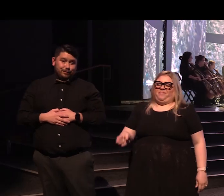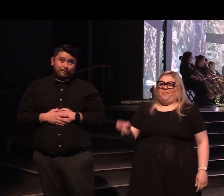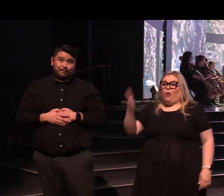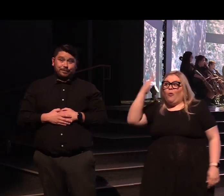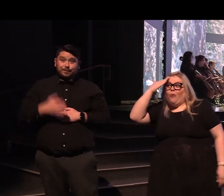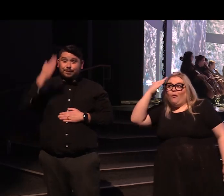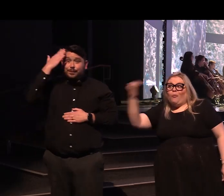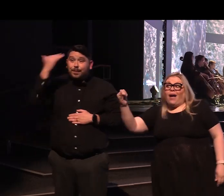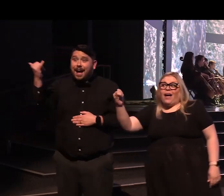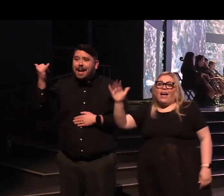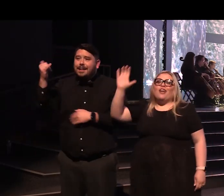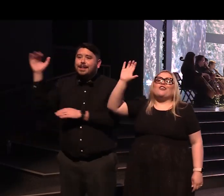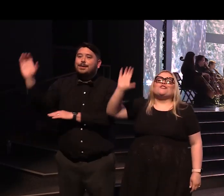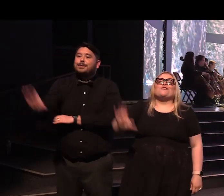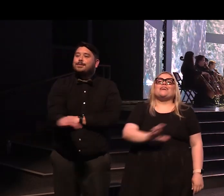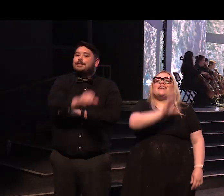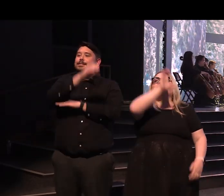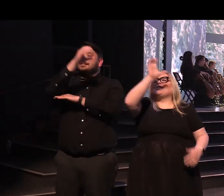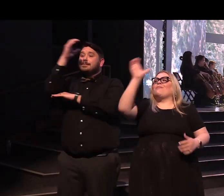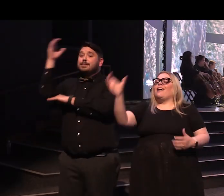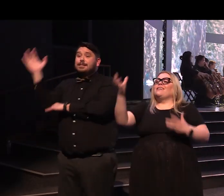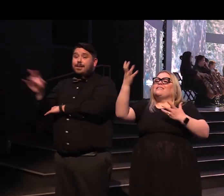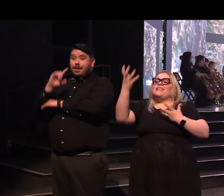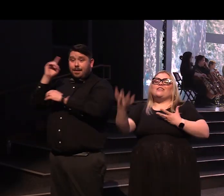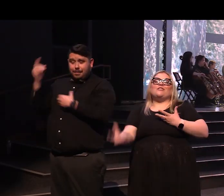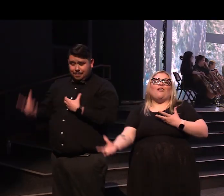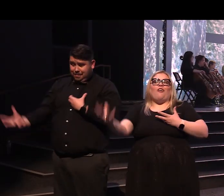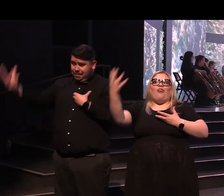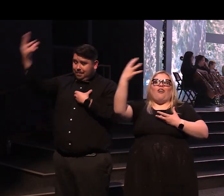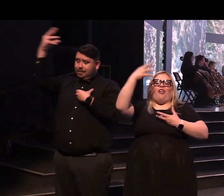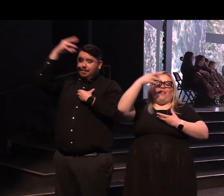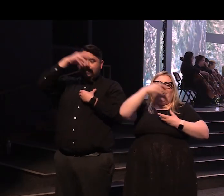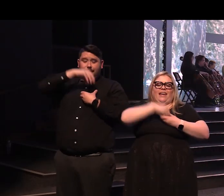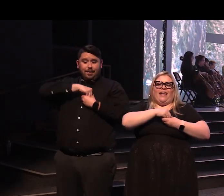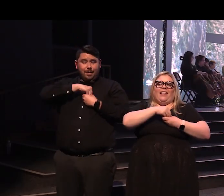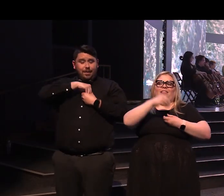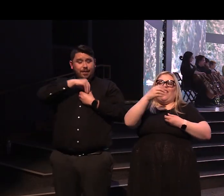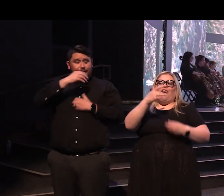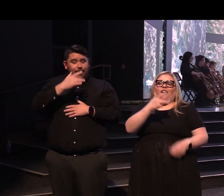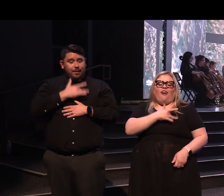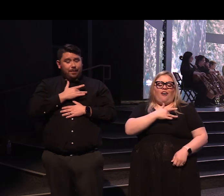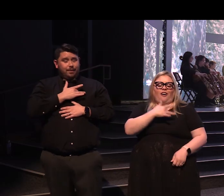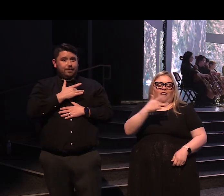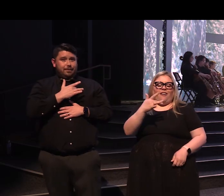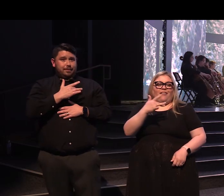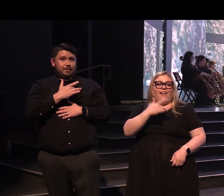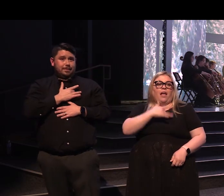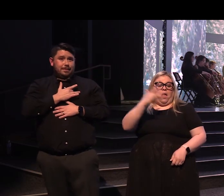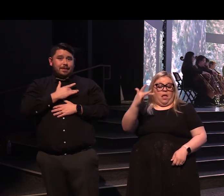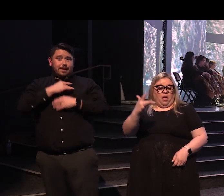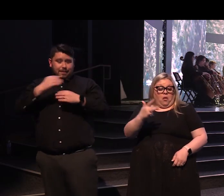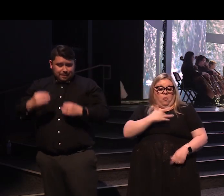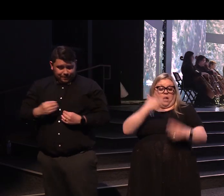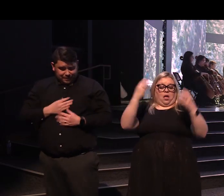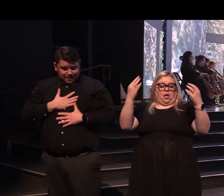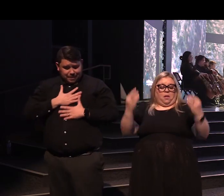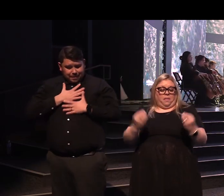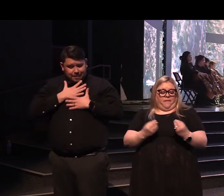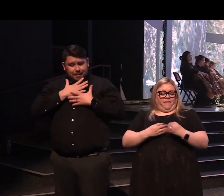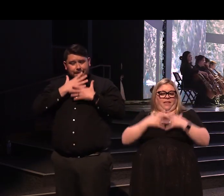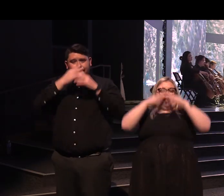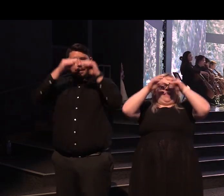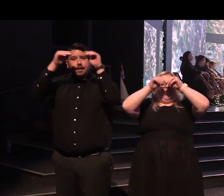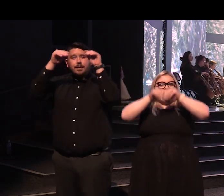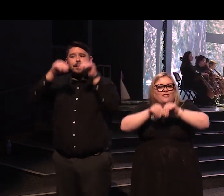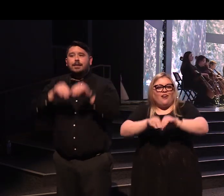outgrows. 'Cause Christmas is all in the heart. That's where